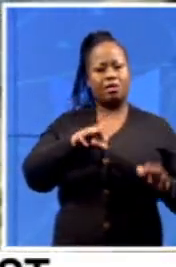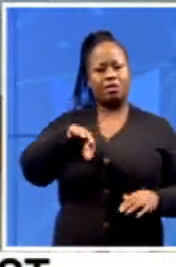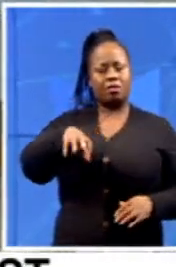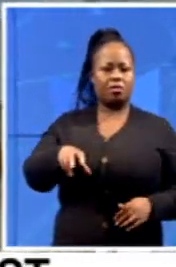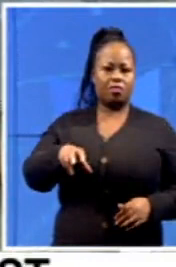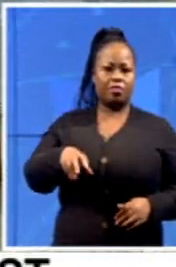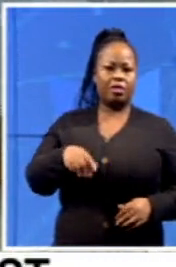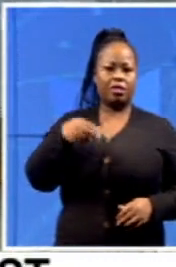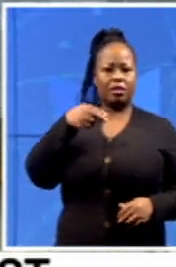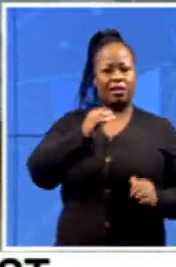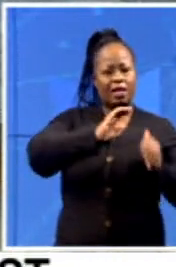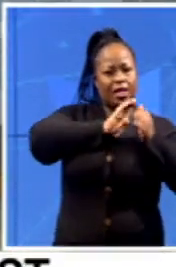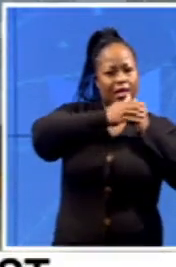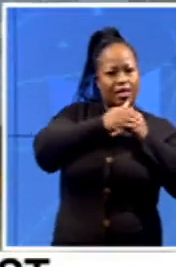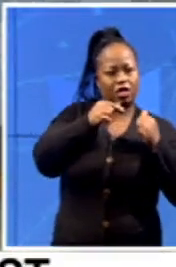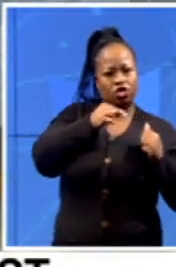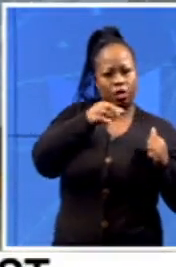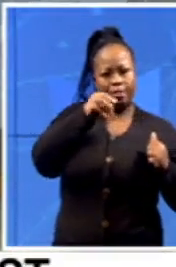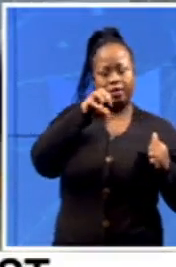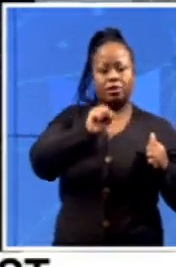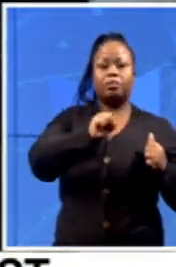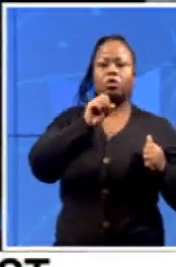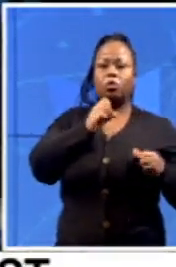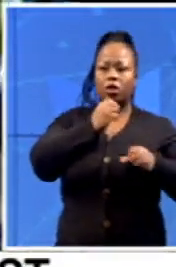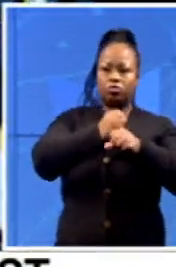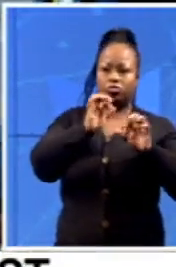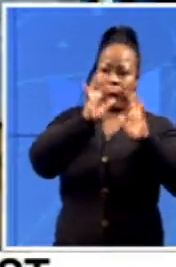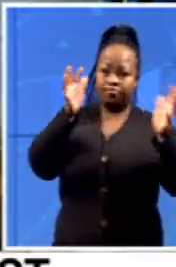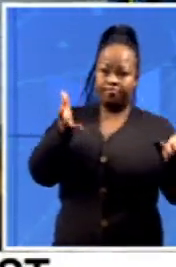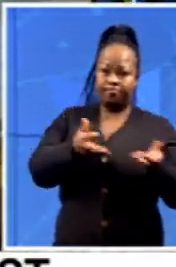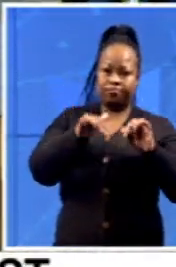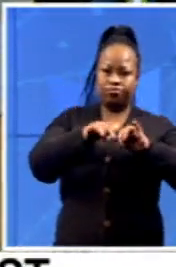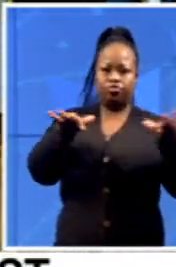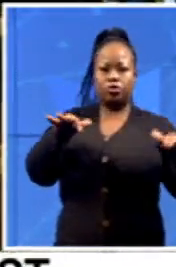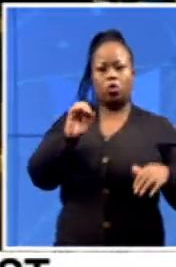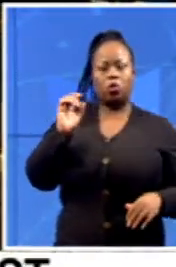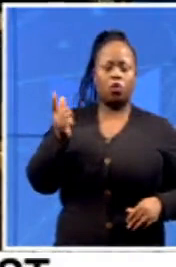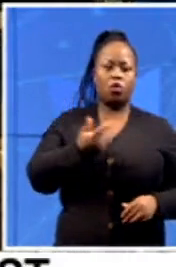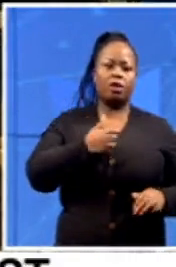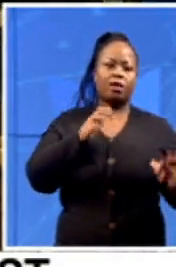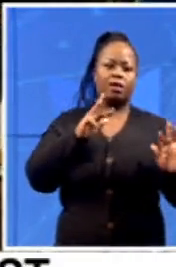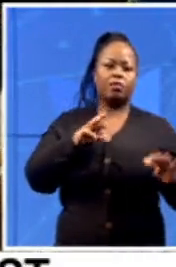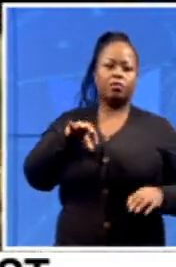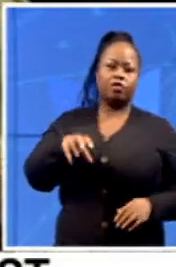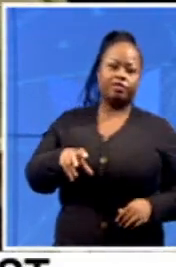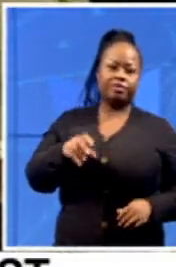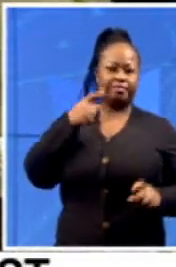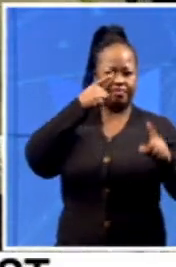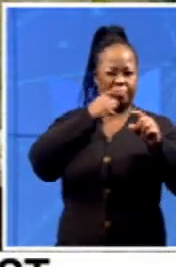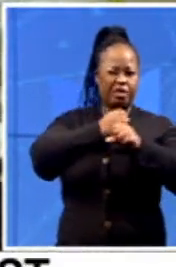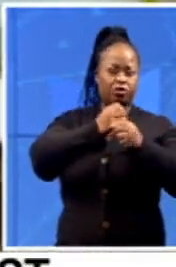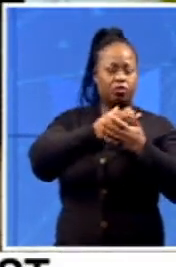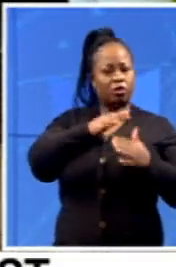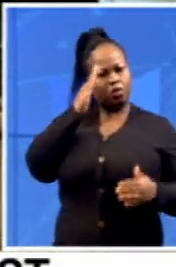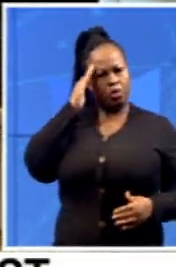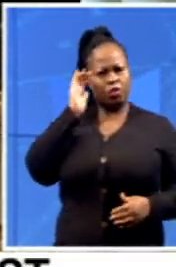And also with the hidden gems, it is very key that it's geo-spread all across our 9 provinces, and to make sure that they are known,